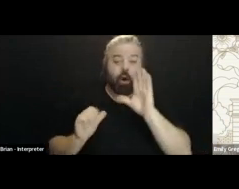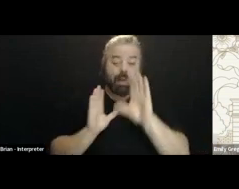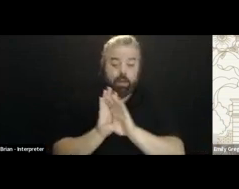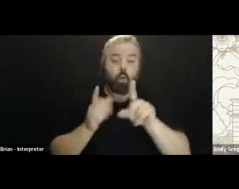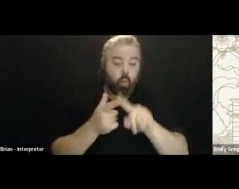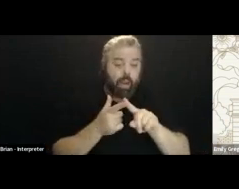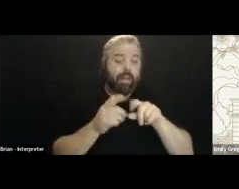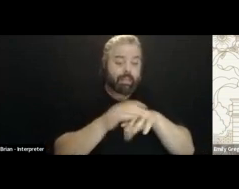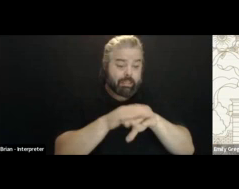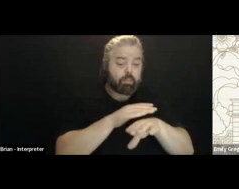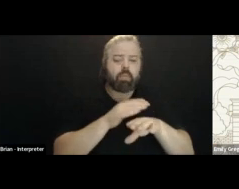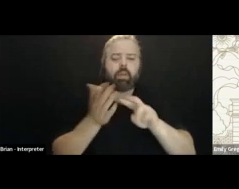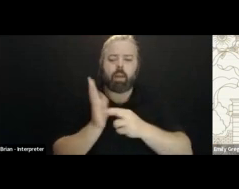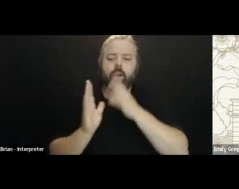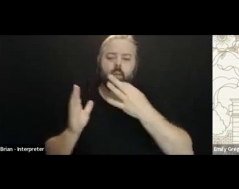everybody.